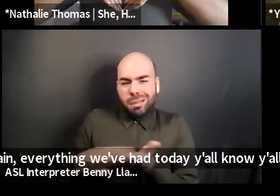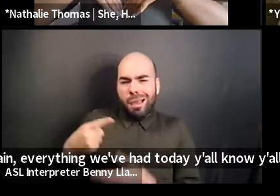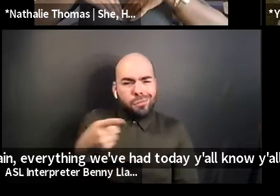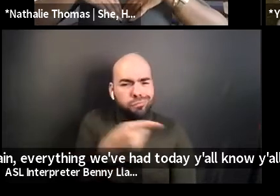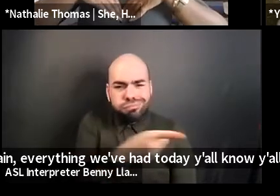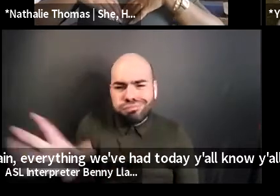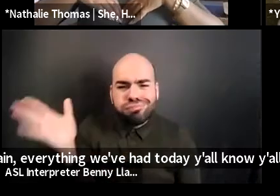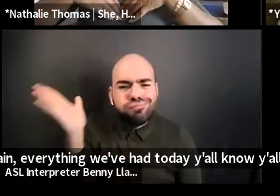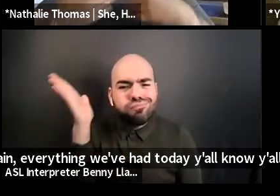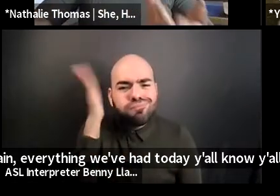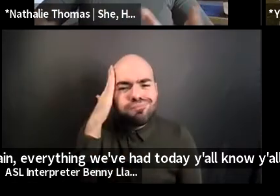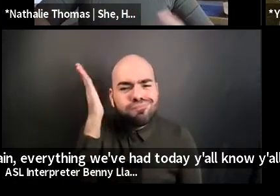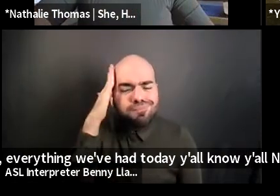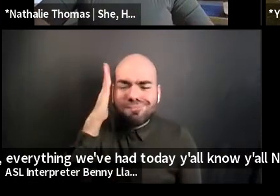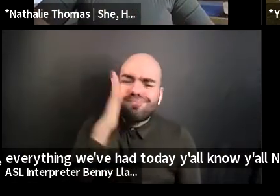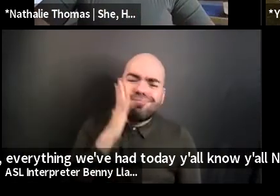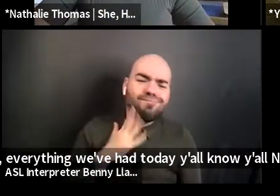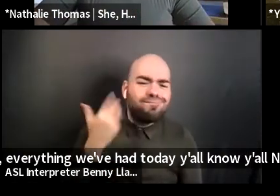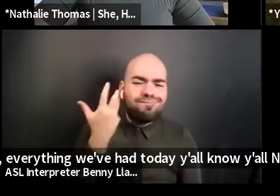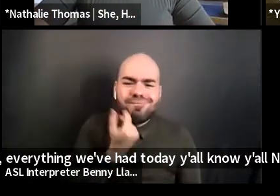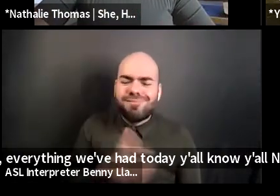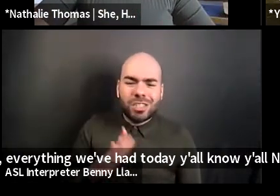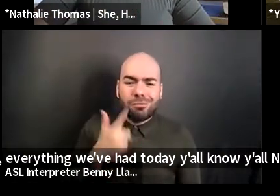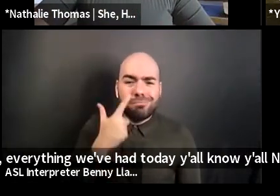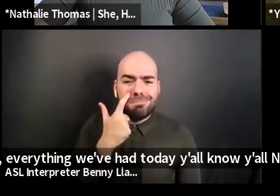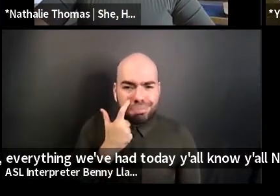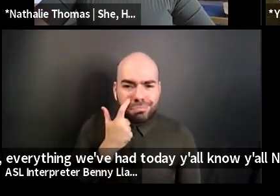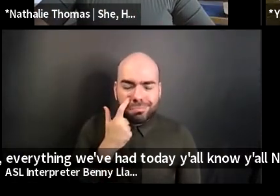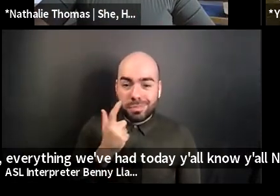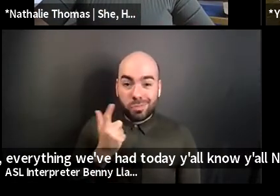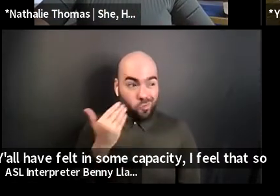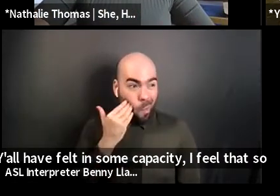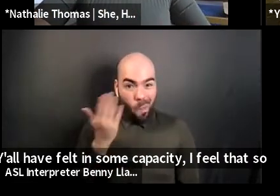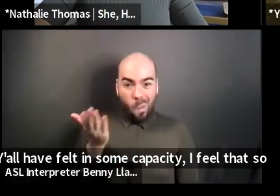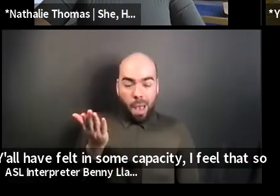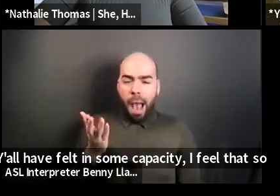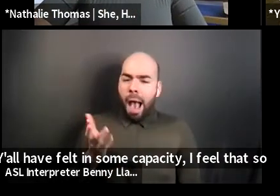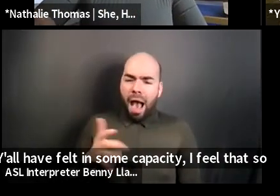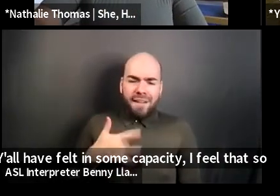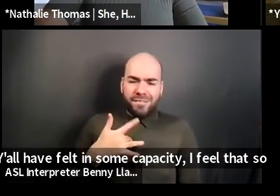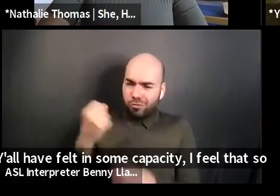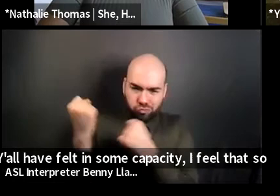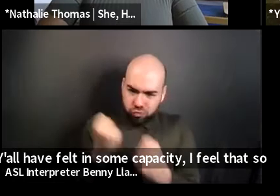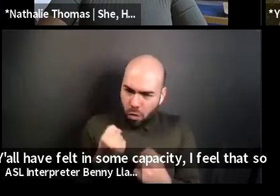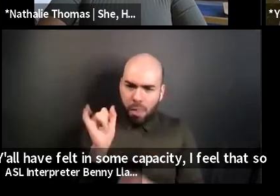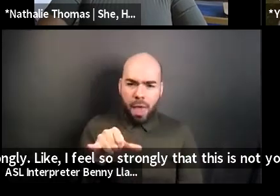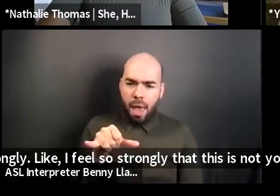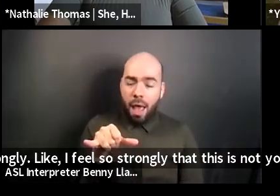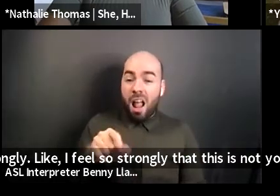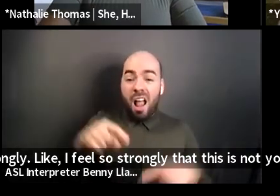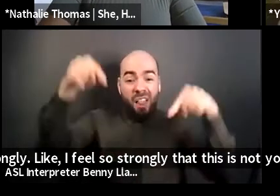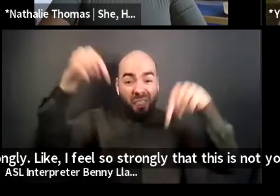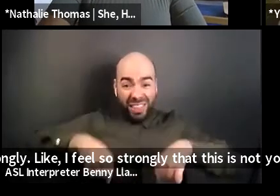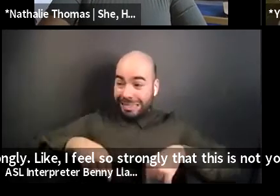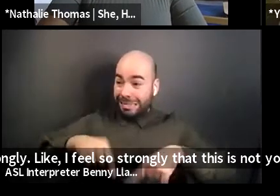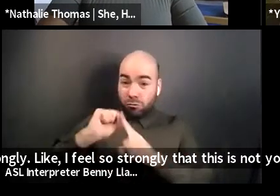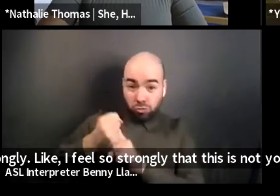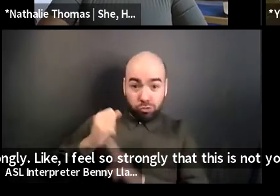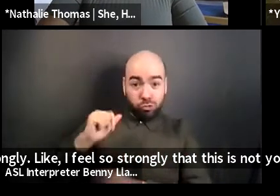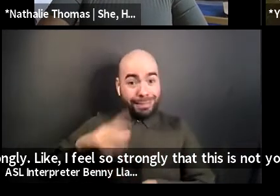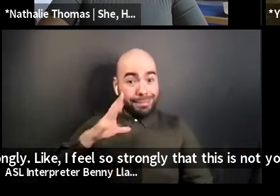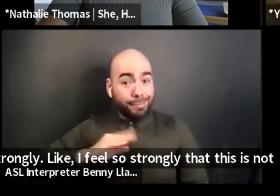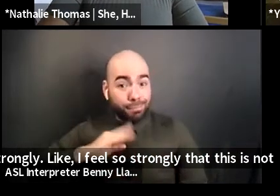have felt in some capacity. I feel that so strongly. Like, I feel so strongly that this is not unique. And how